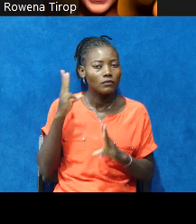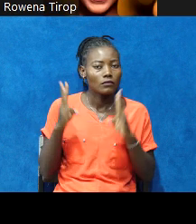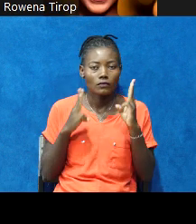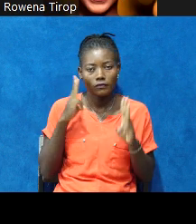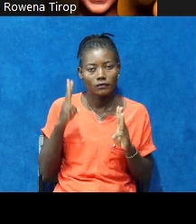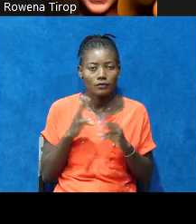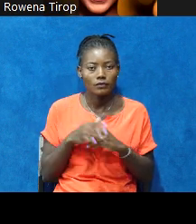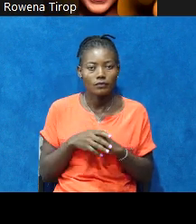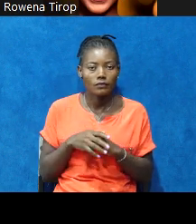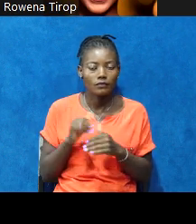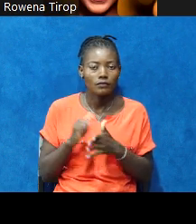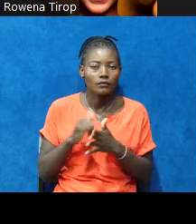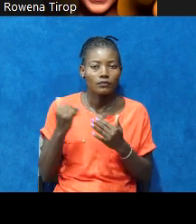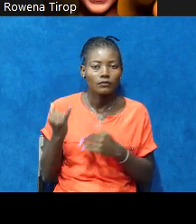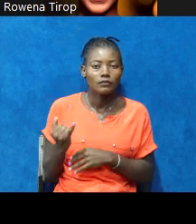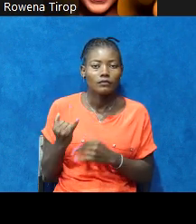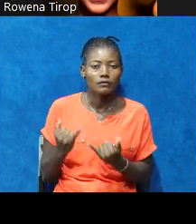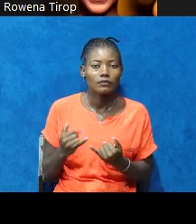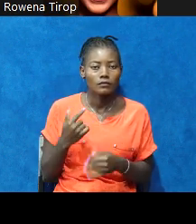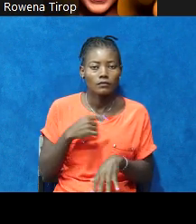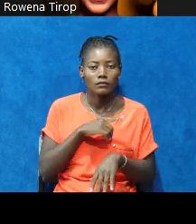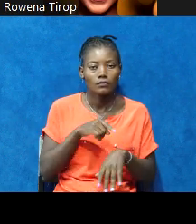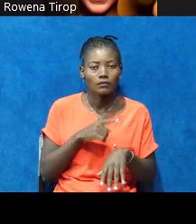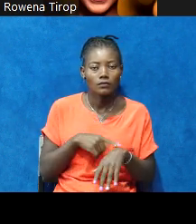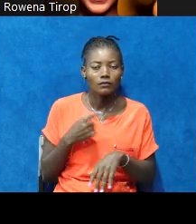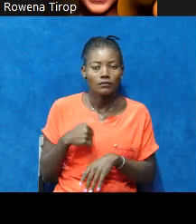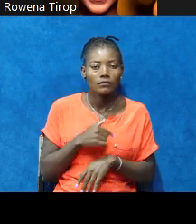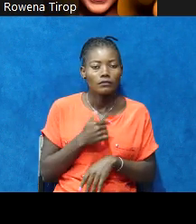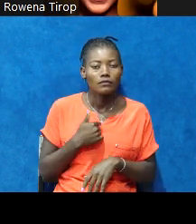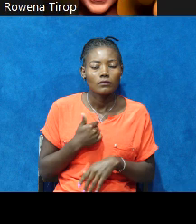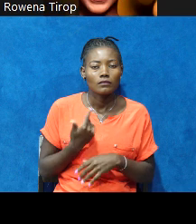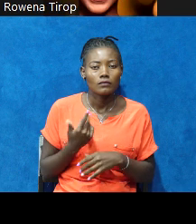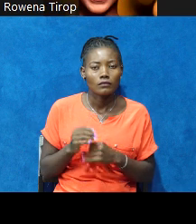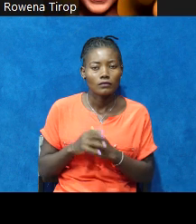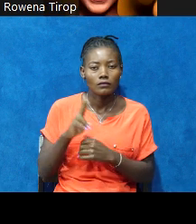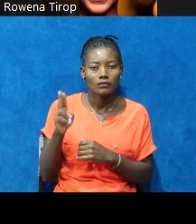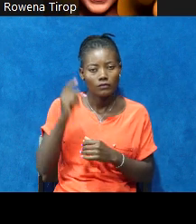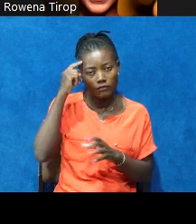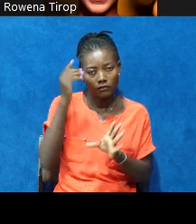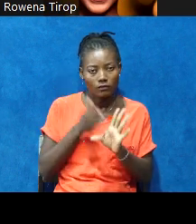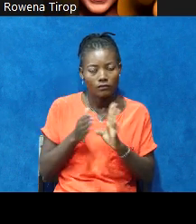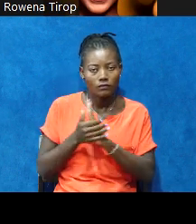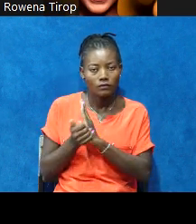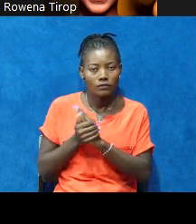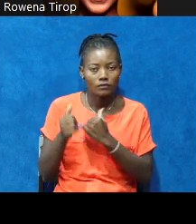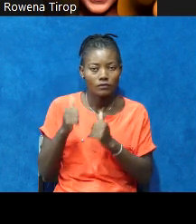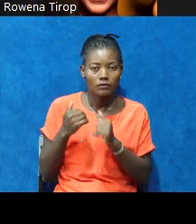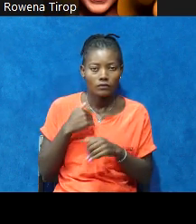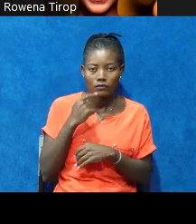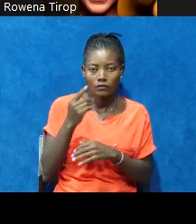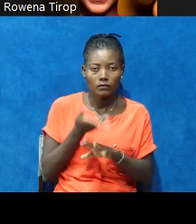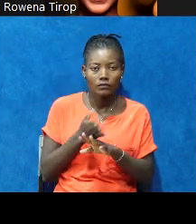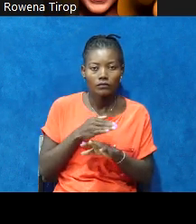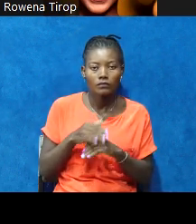tense, that's now when now we have this, we use the psychological skills I'd